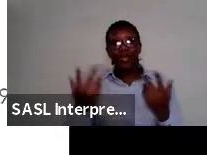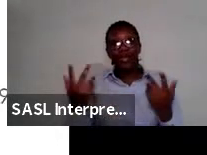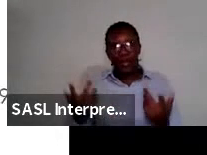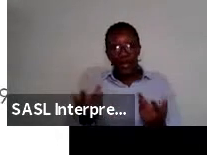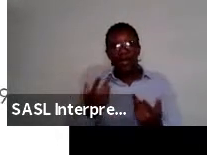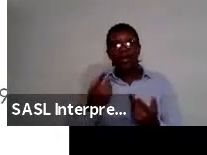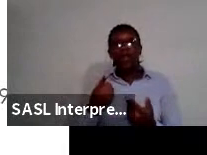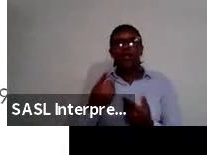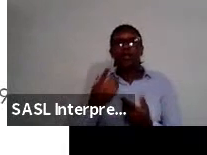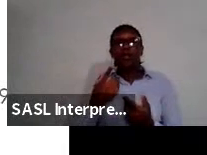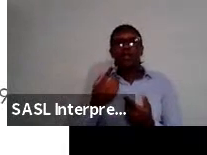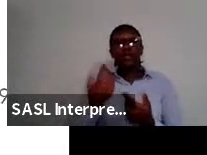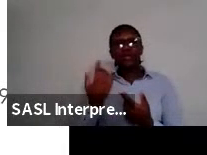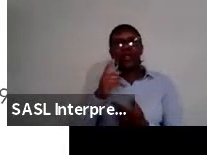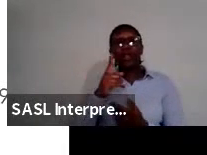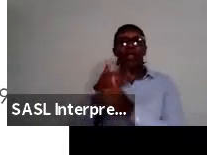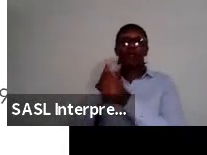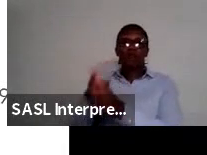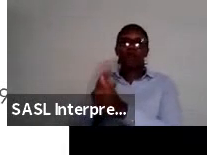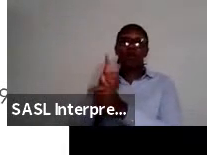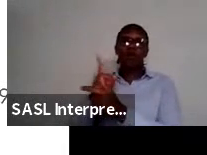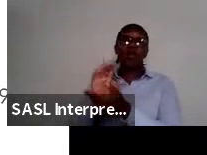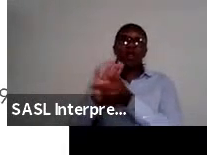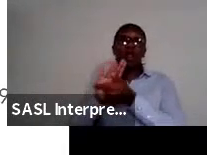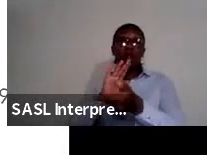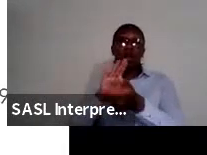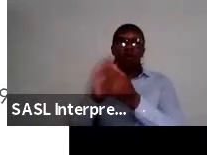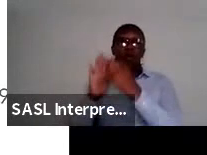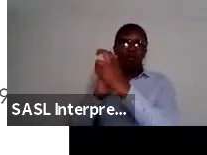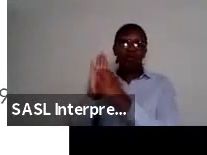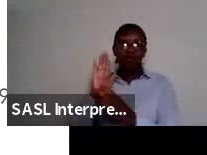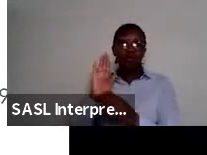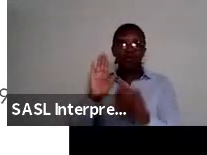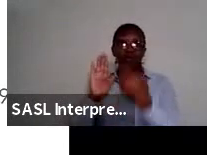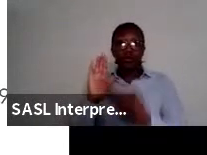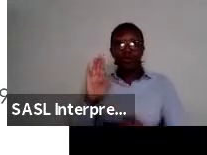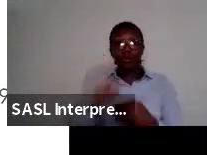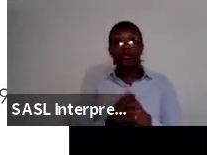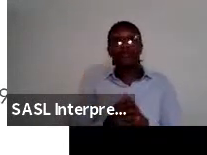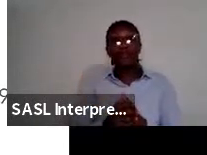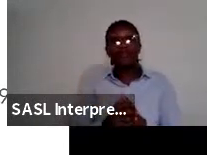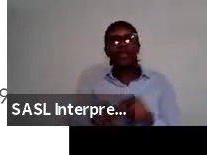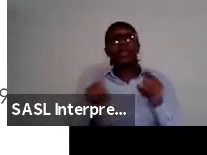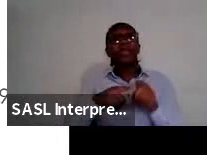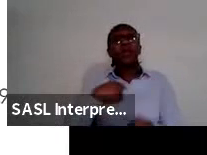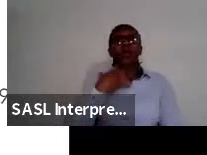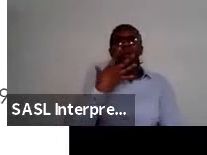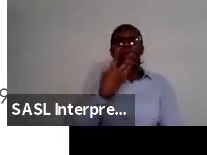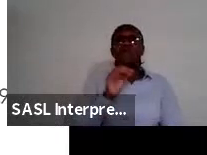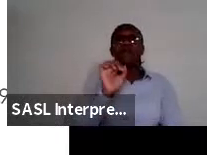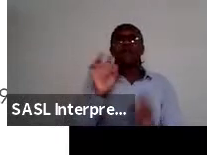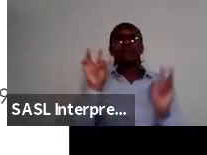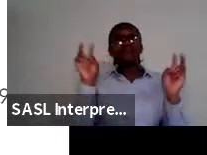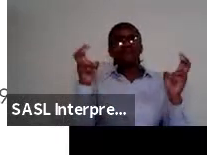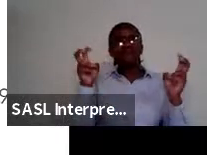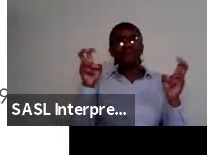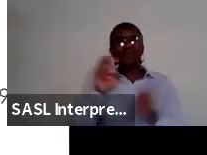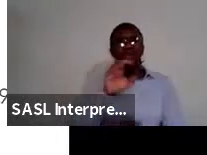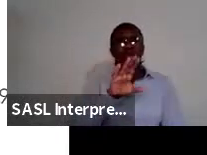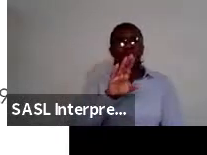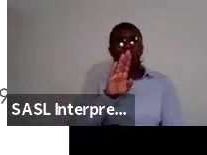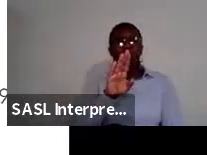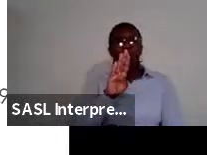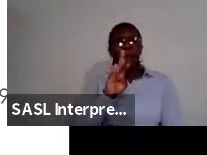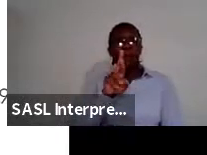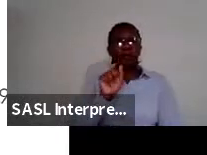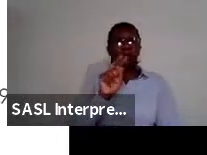laws of our country. There are also duties of the brand holders, which are outlined there